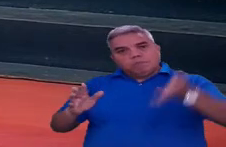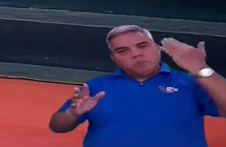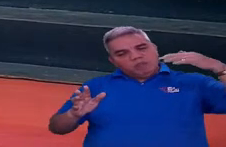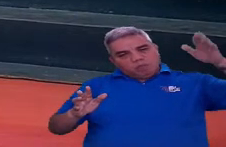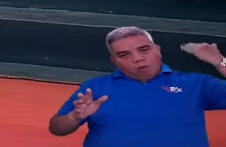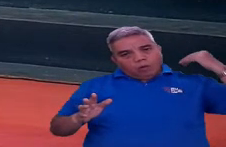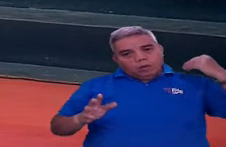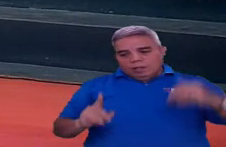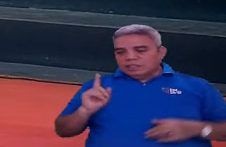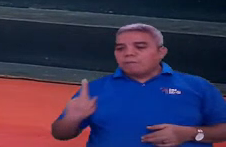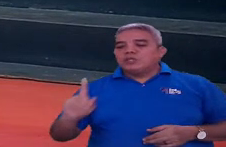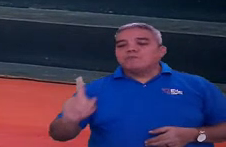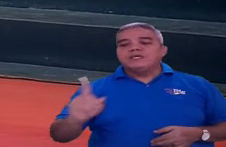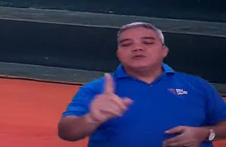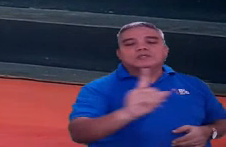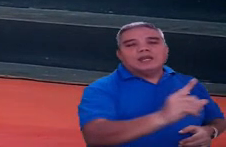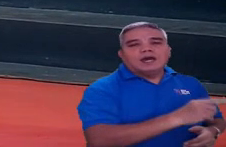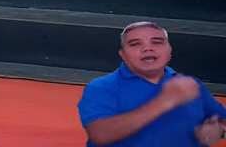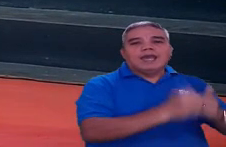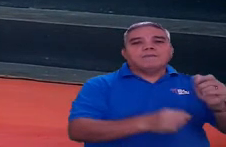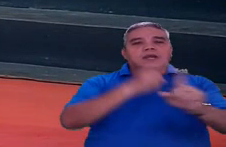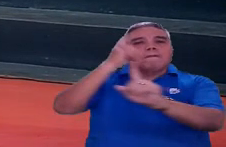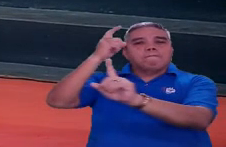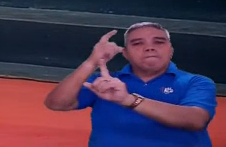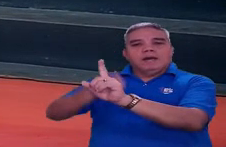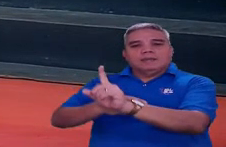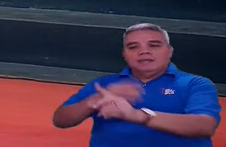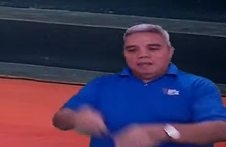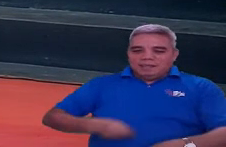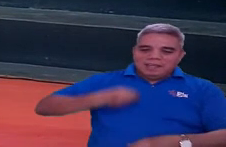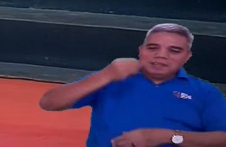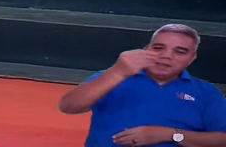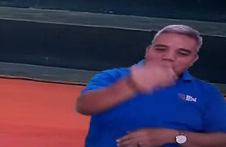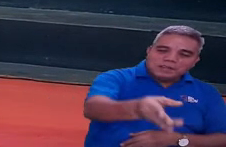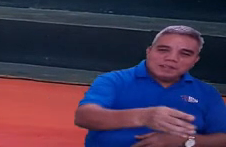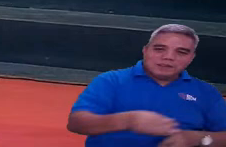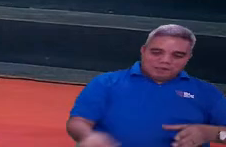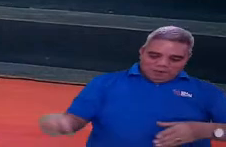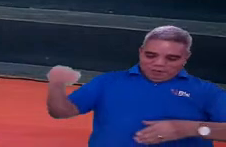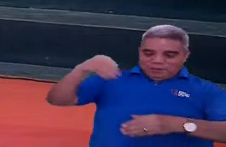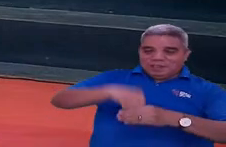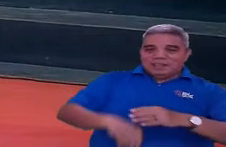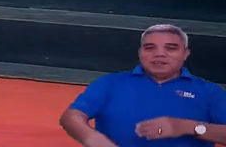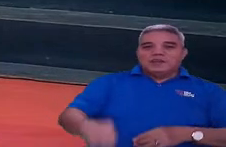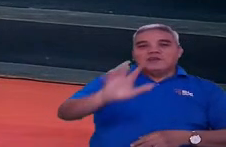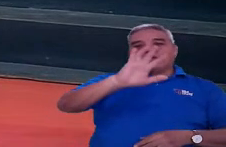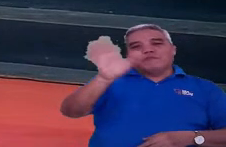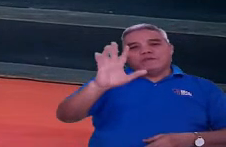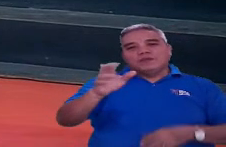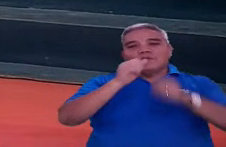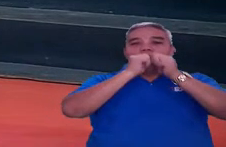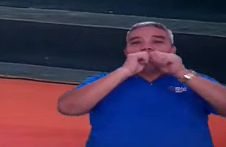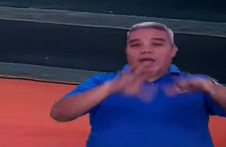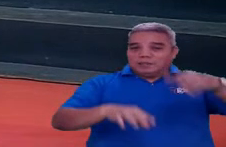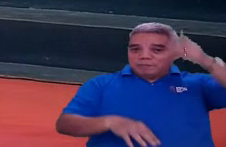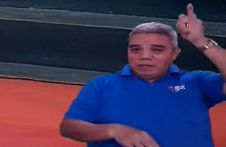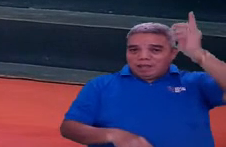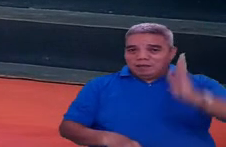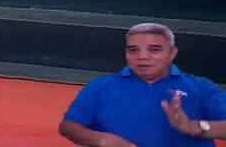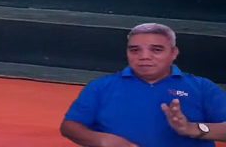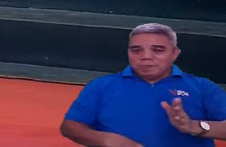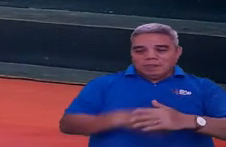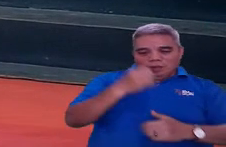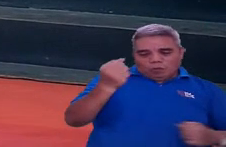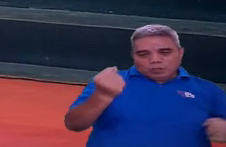noon, tagpipiso sila every month. Nagbibigay sa mission. But anyhow, that 50 pesos was blessed by God.